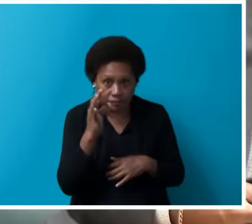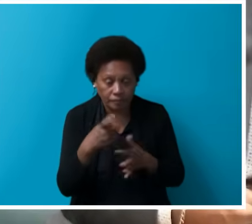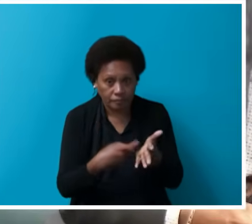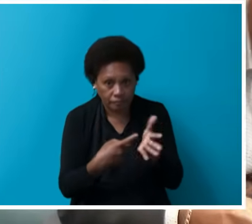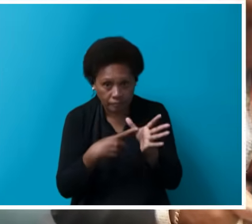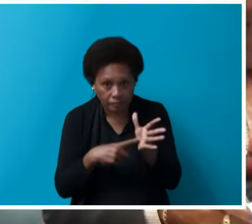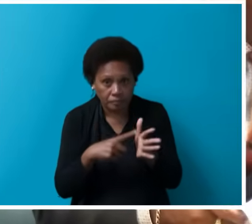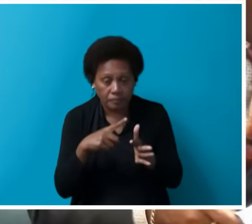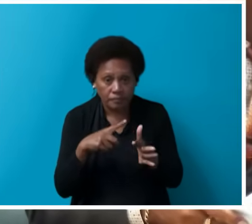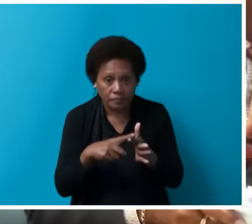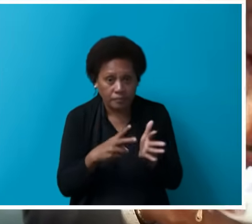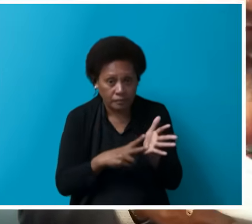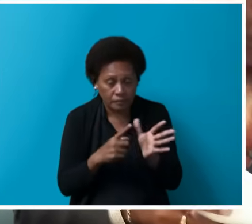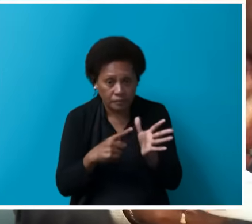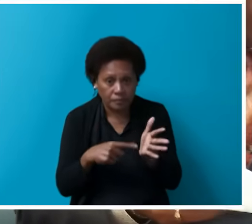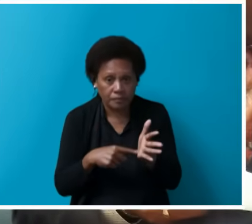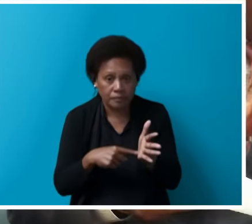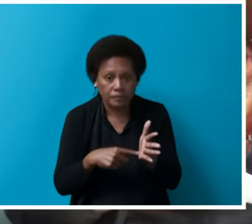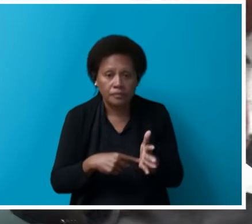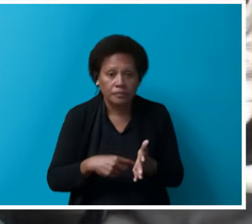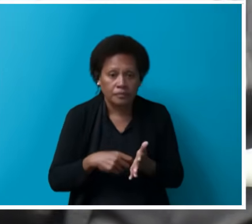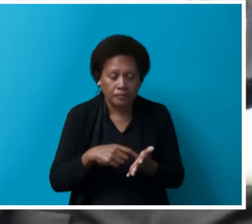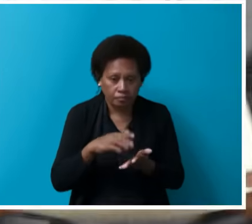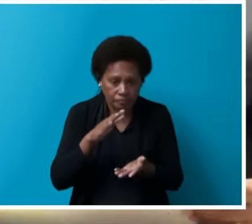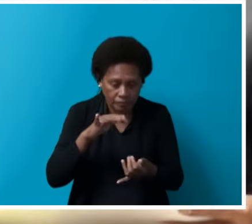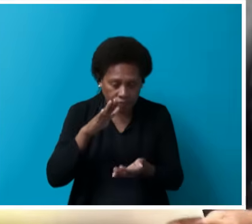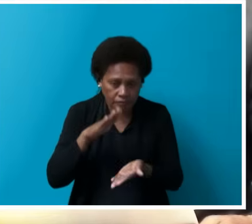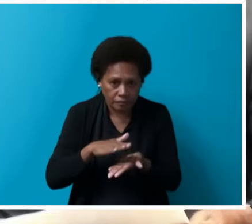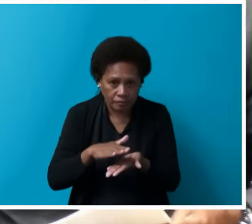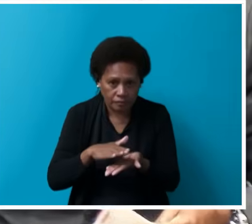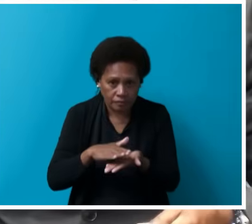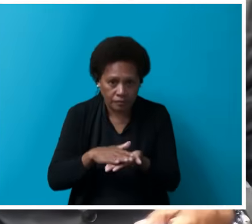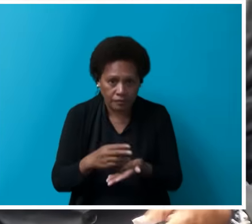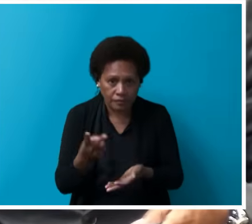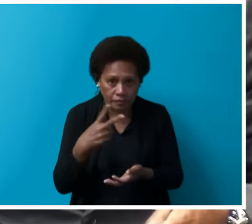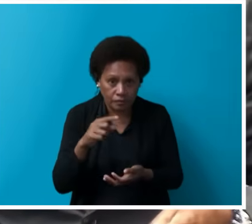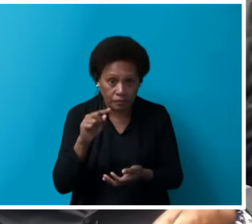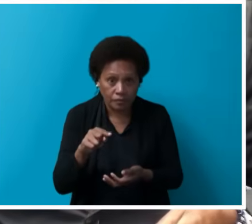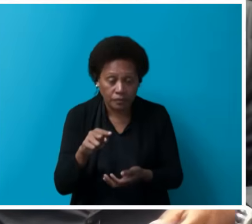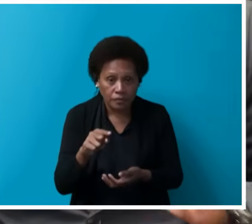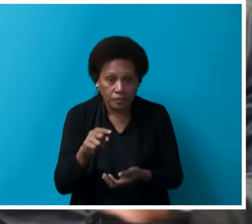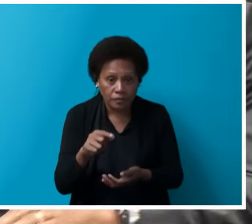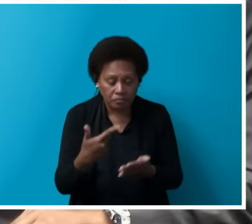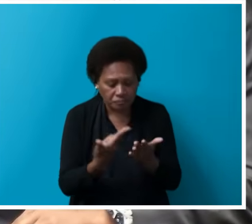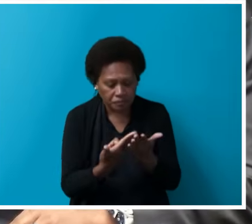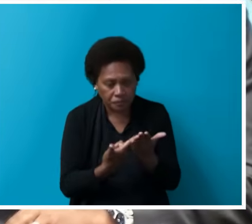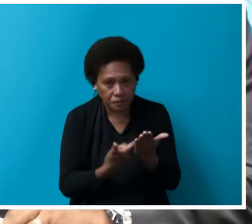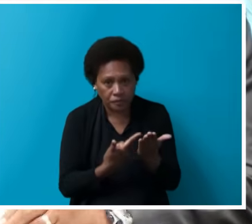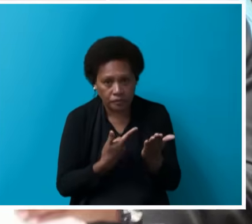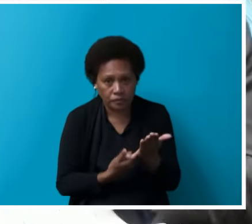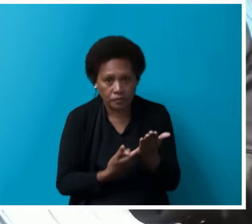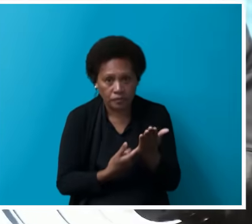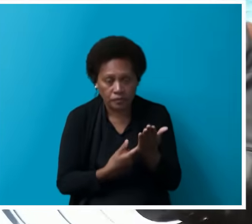have zero. And it was the National Federation Party that provided the 21 list of items that need to be zero